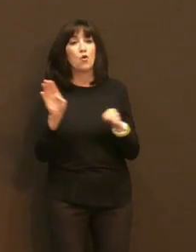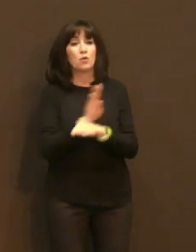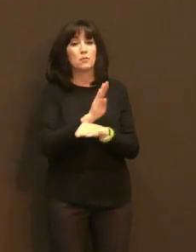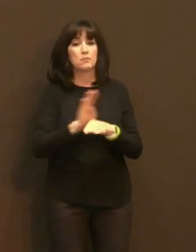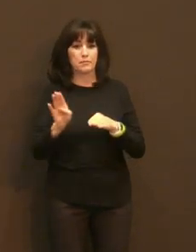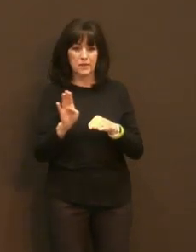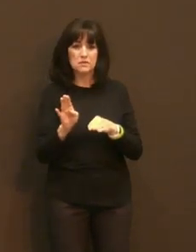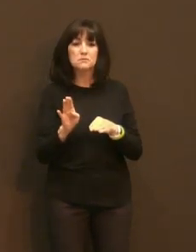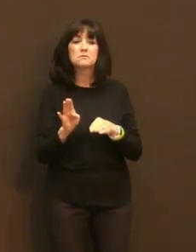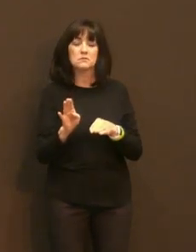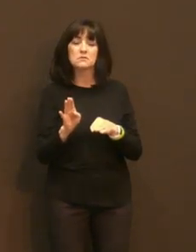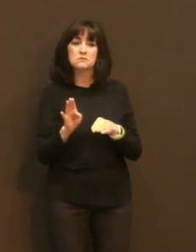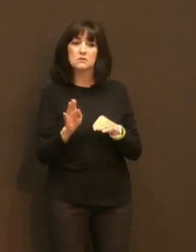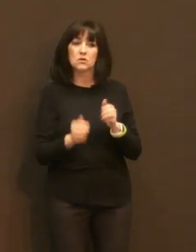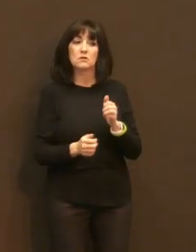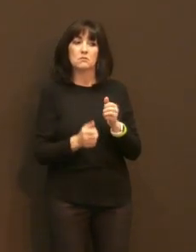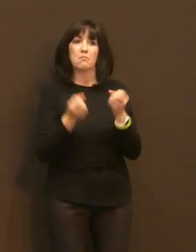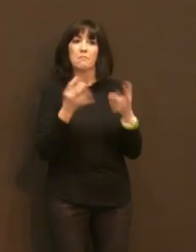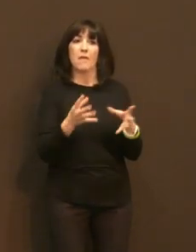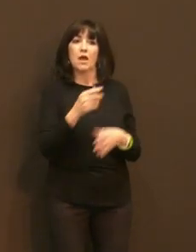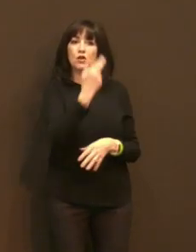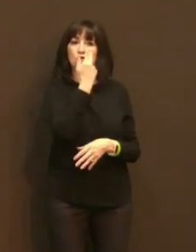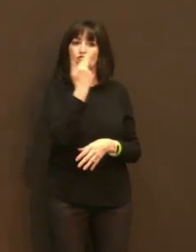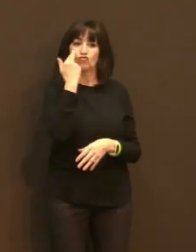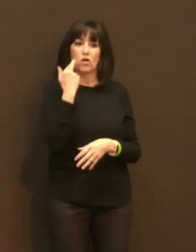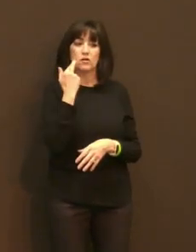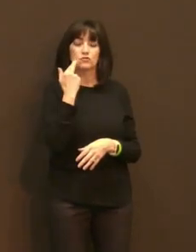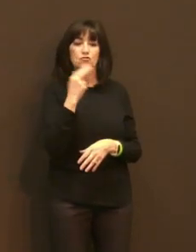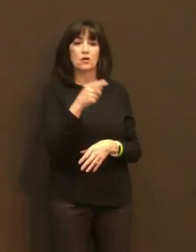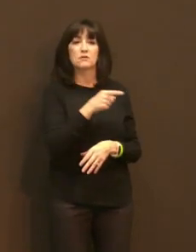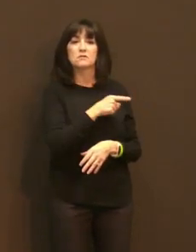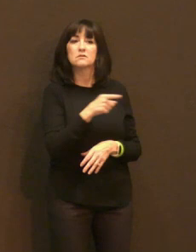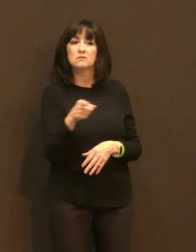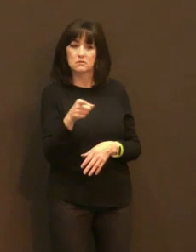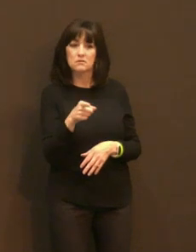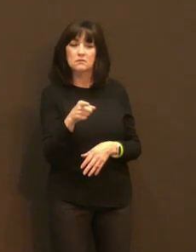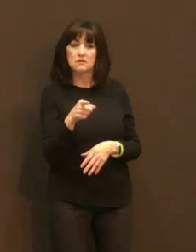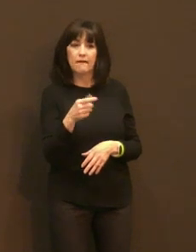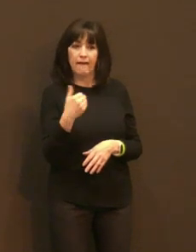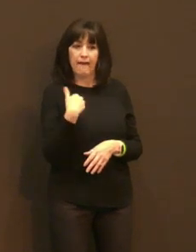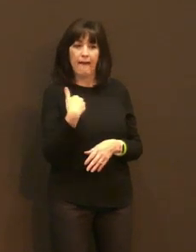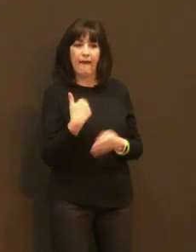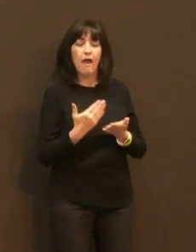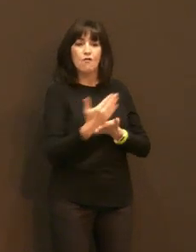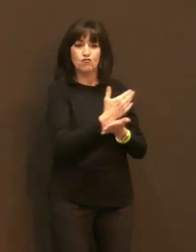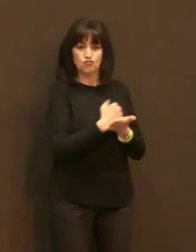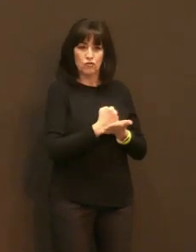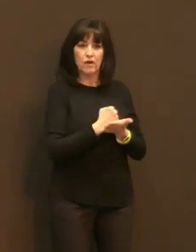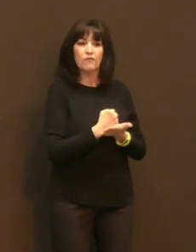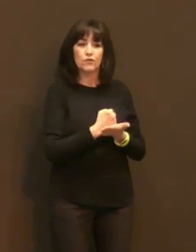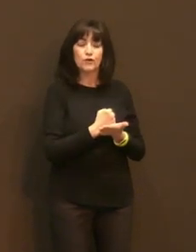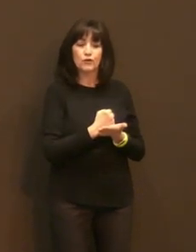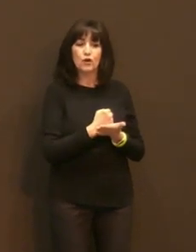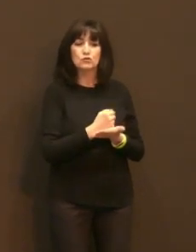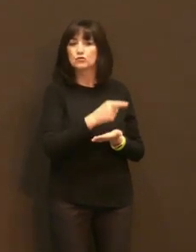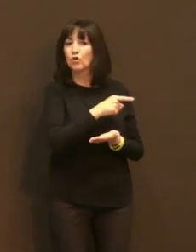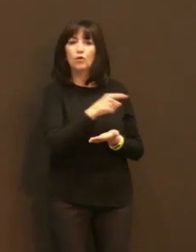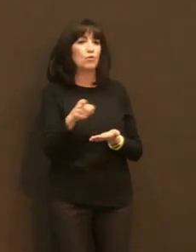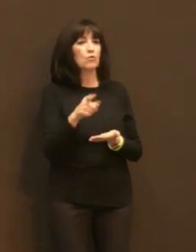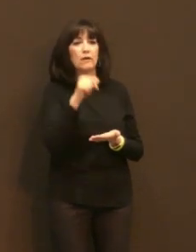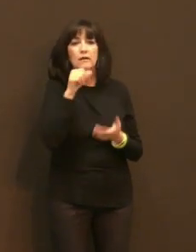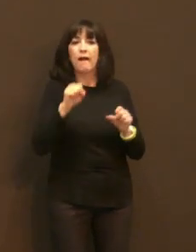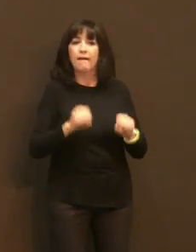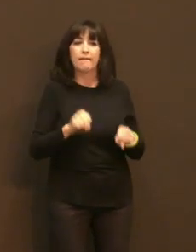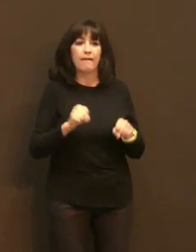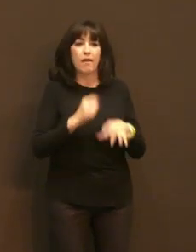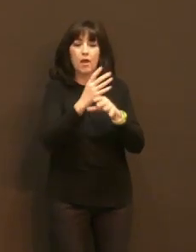and restaurants in particular, that had revenue in excess of that cutoff and therefore were falling through the cracks.